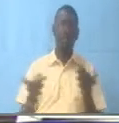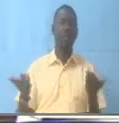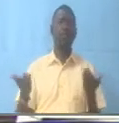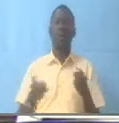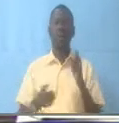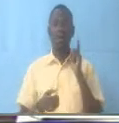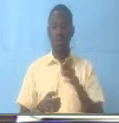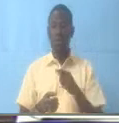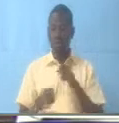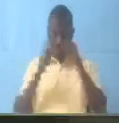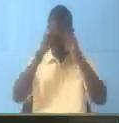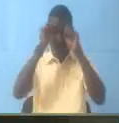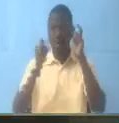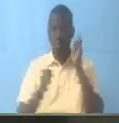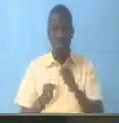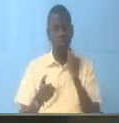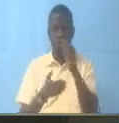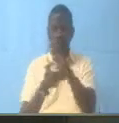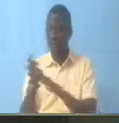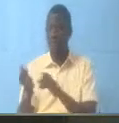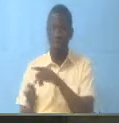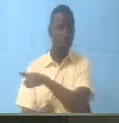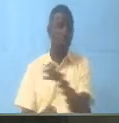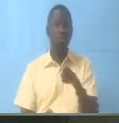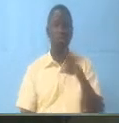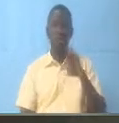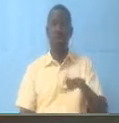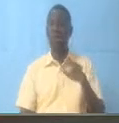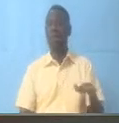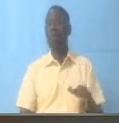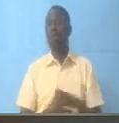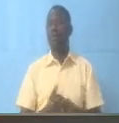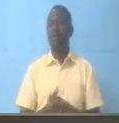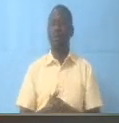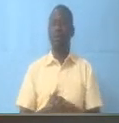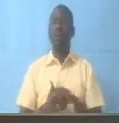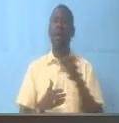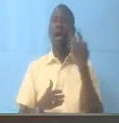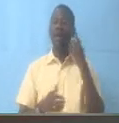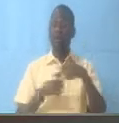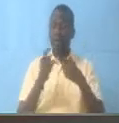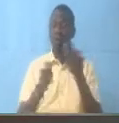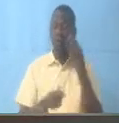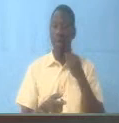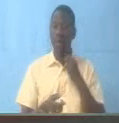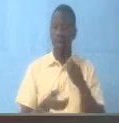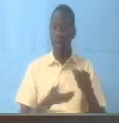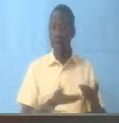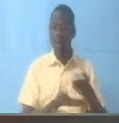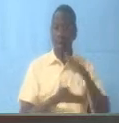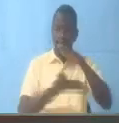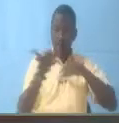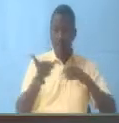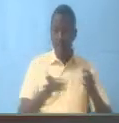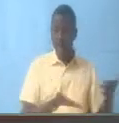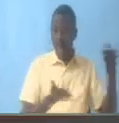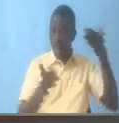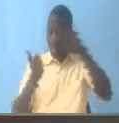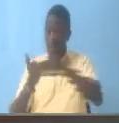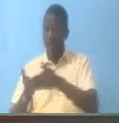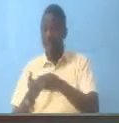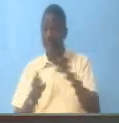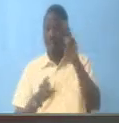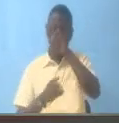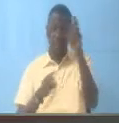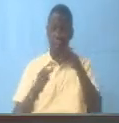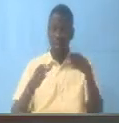gi. And when the cabinet paper arrived at cabinet, ci jamono boobu nag nga xam ne nii kay googu àgg na ci pencum